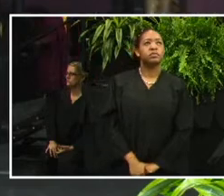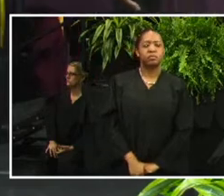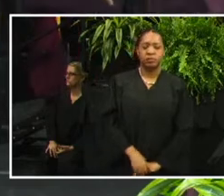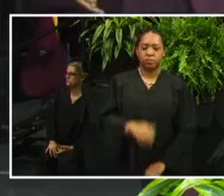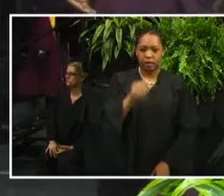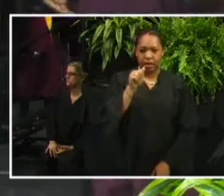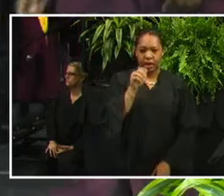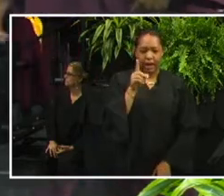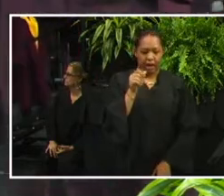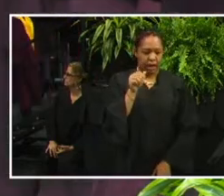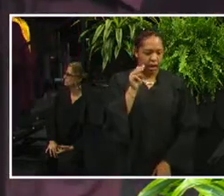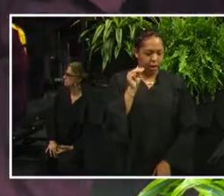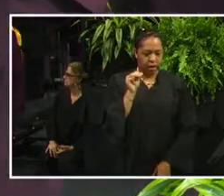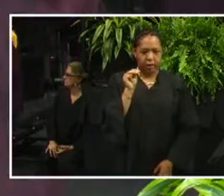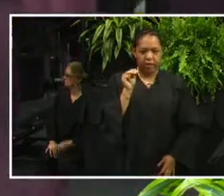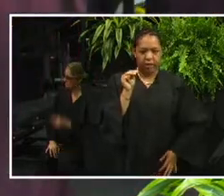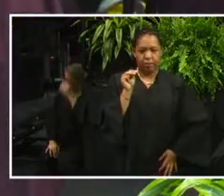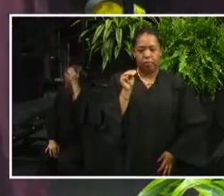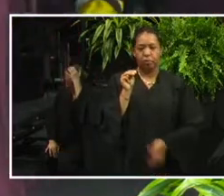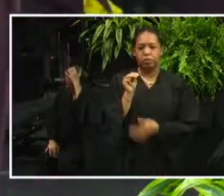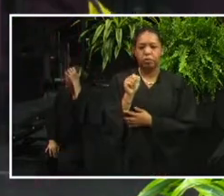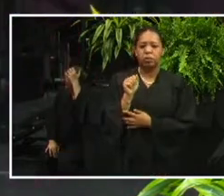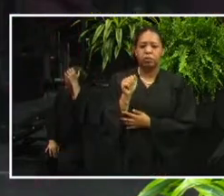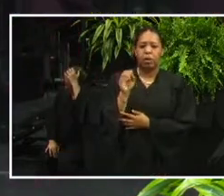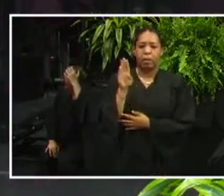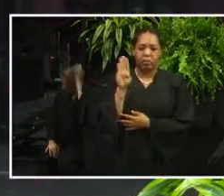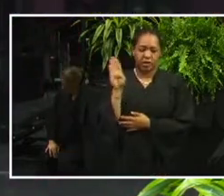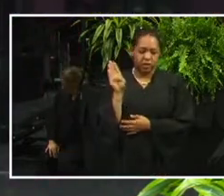Adam Christopher Bunton.